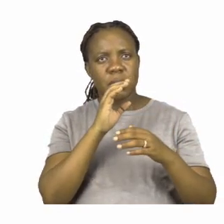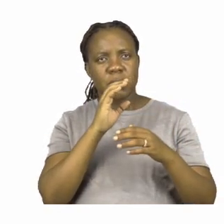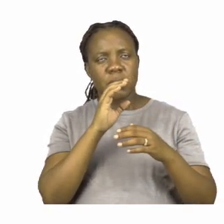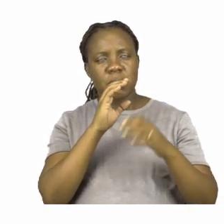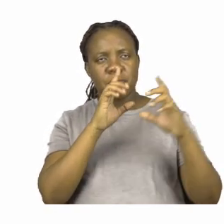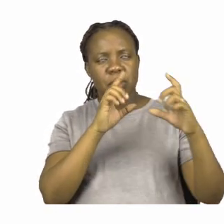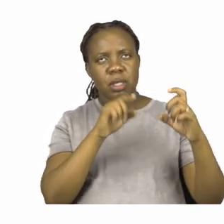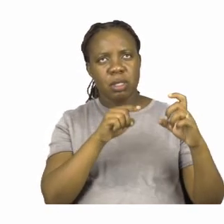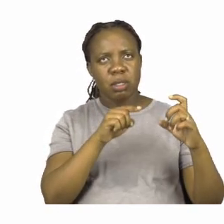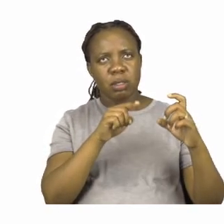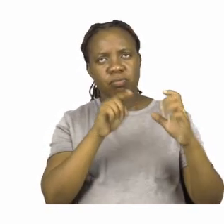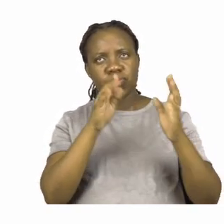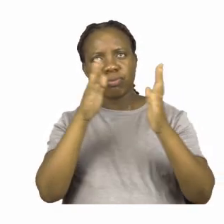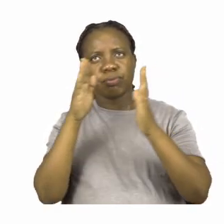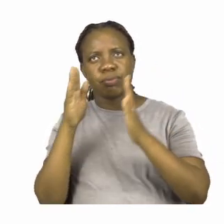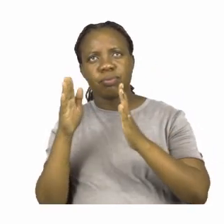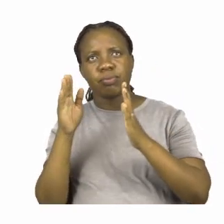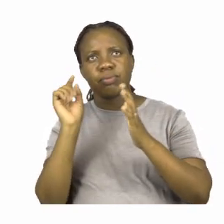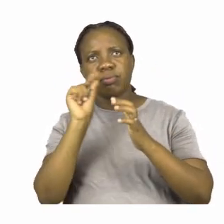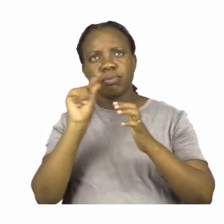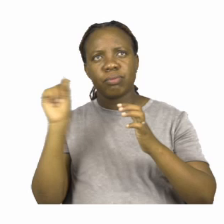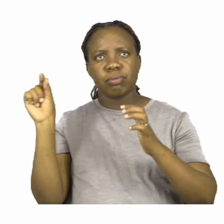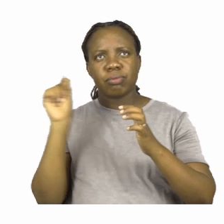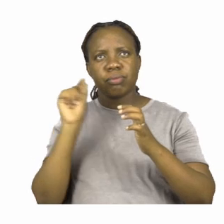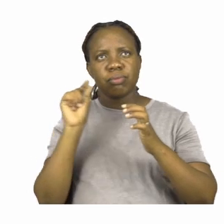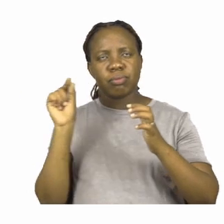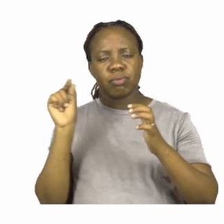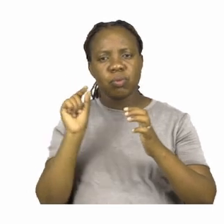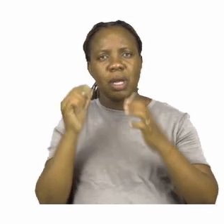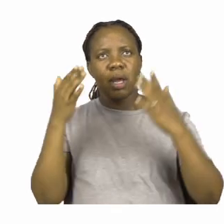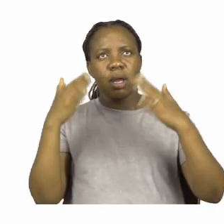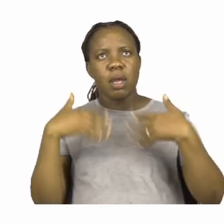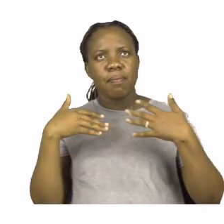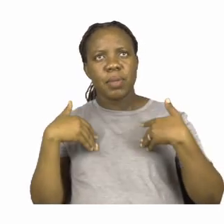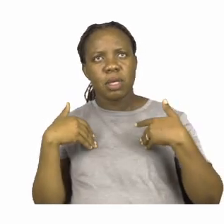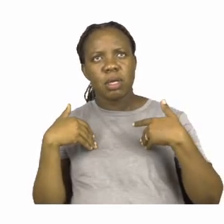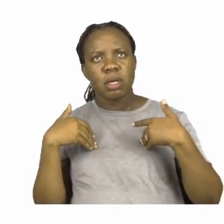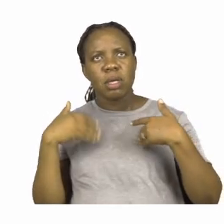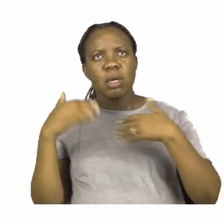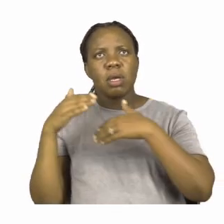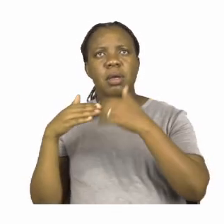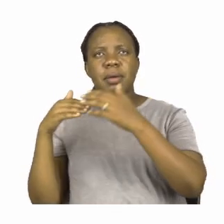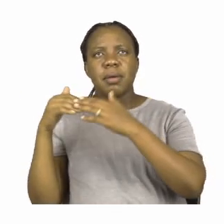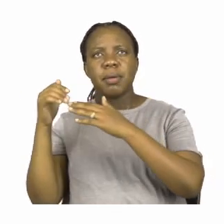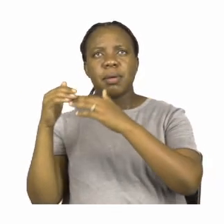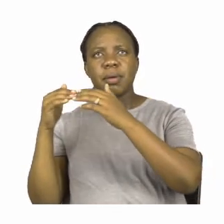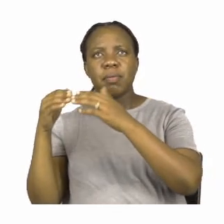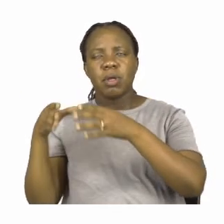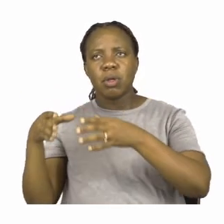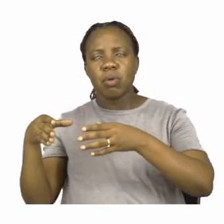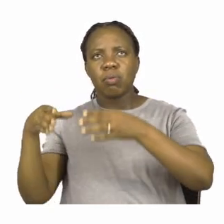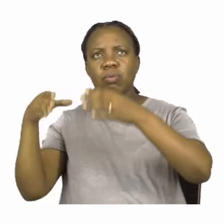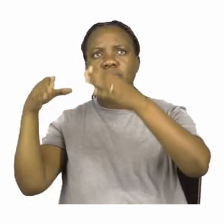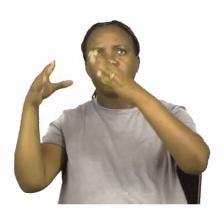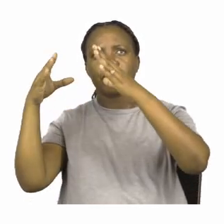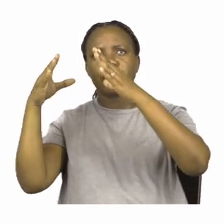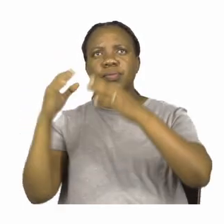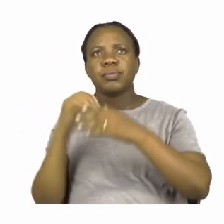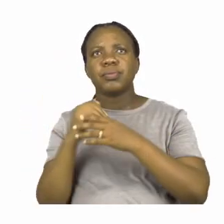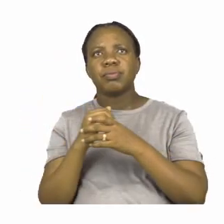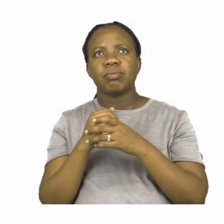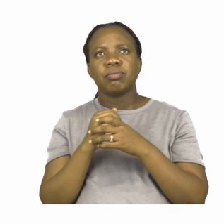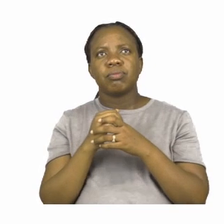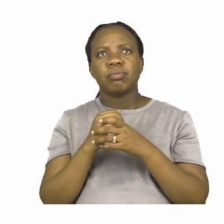ask, why is she happy? And then the answer will be because